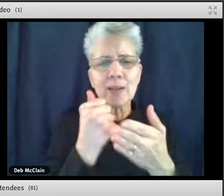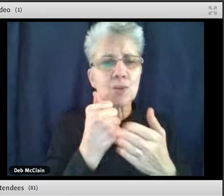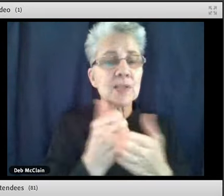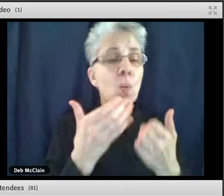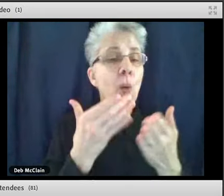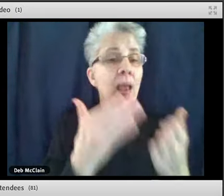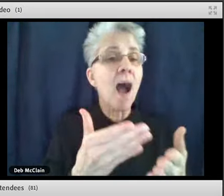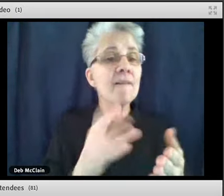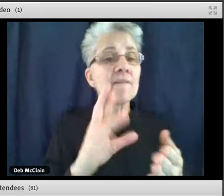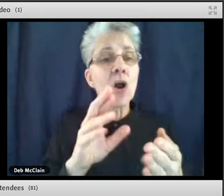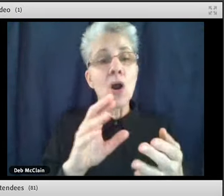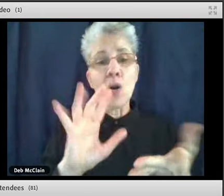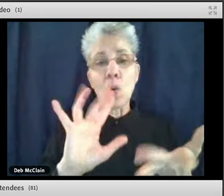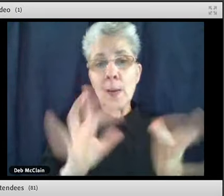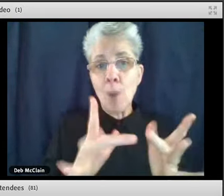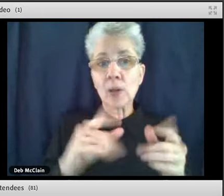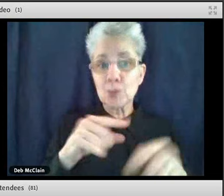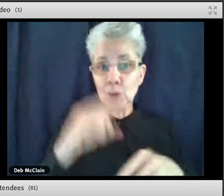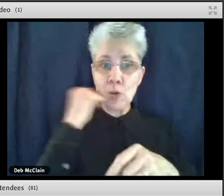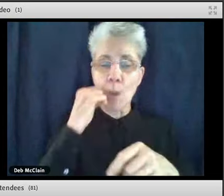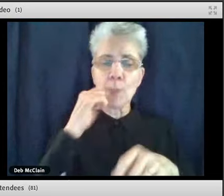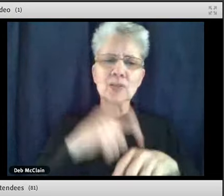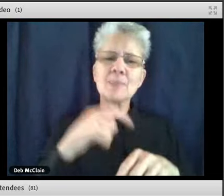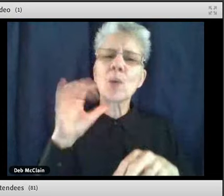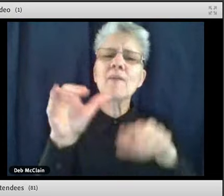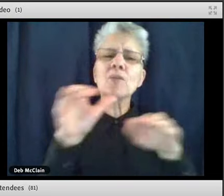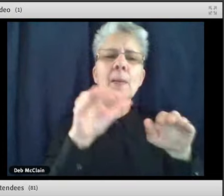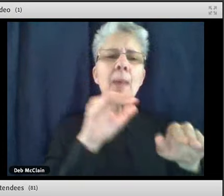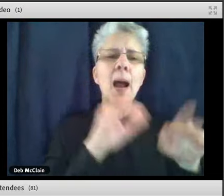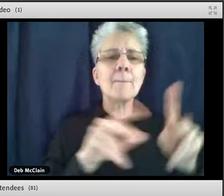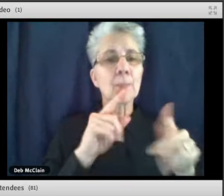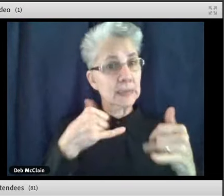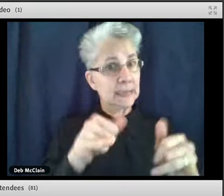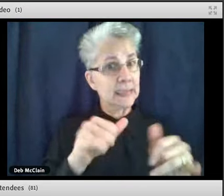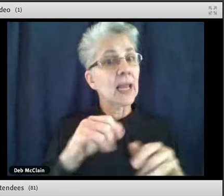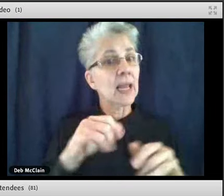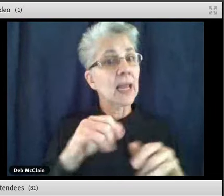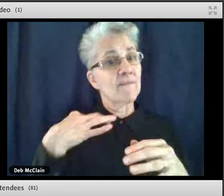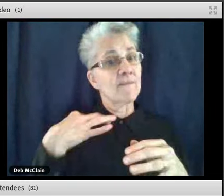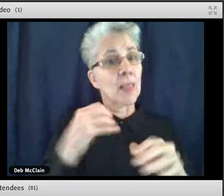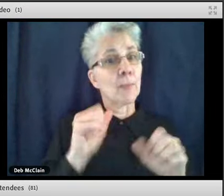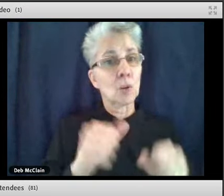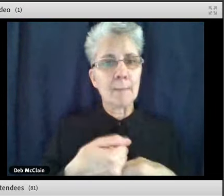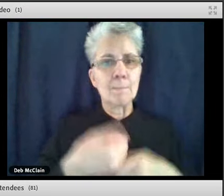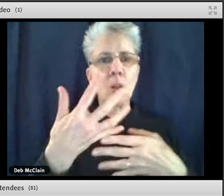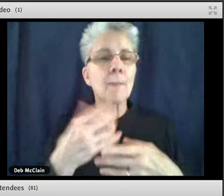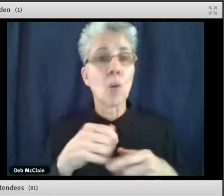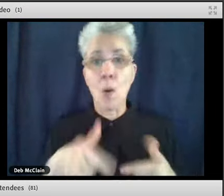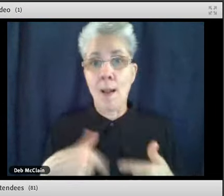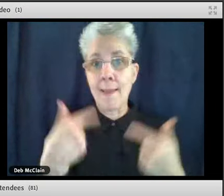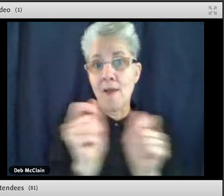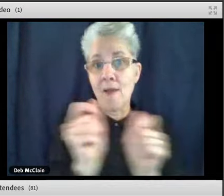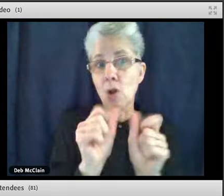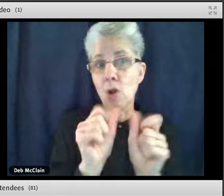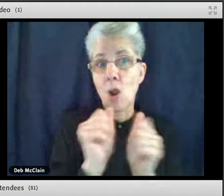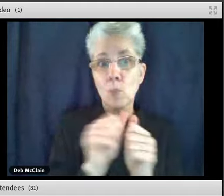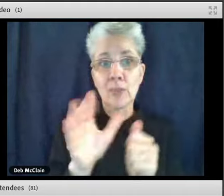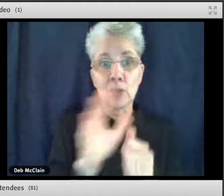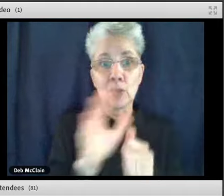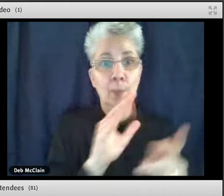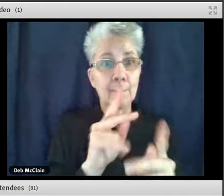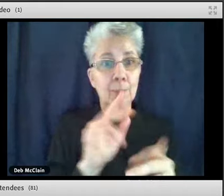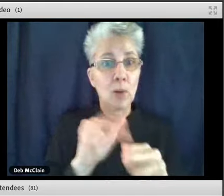look at examples of that. So again, you don't have to reinvent the wheel. So let me share my screen really quickly, and I will go through them very quickly, I promise, because I know